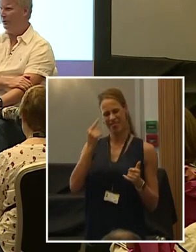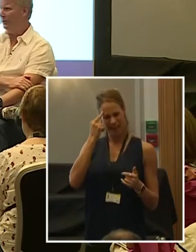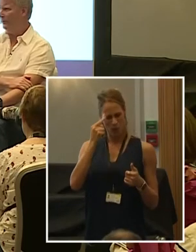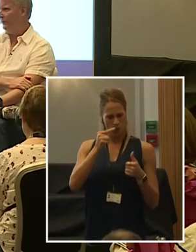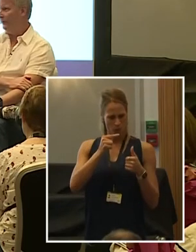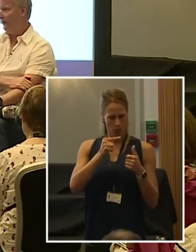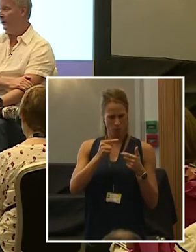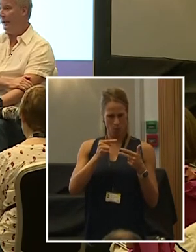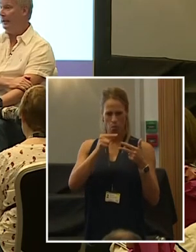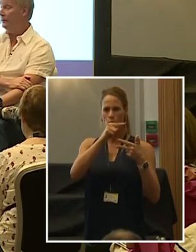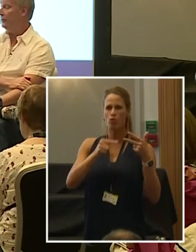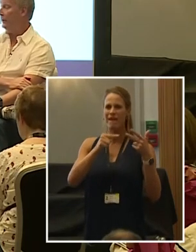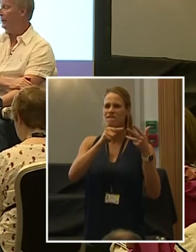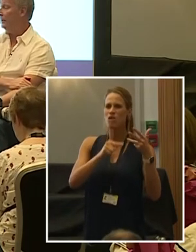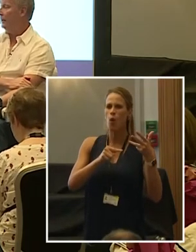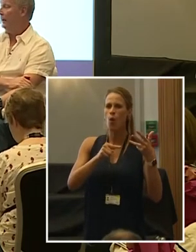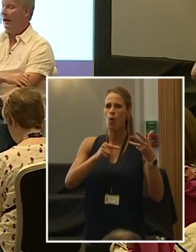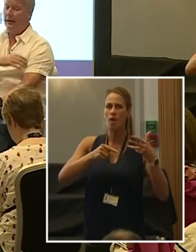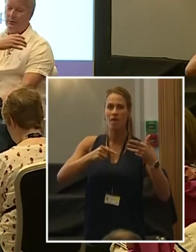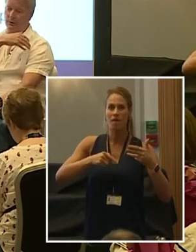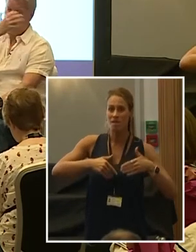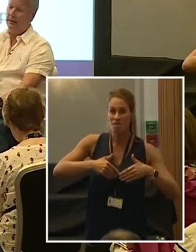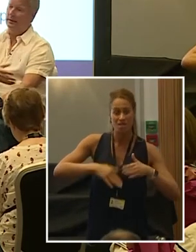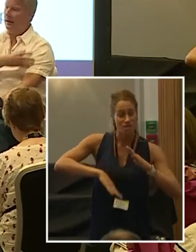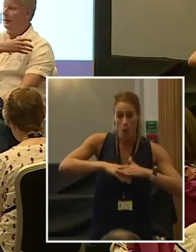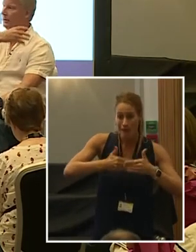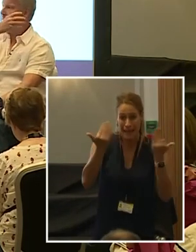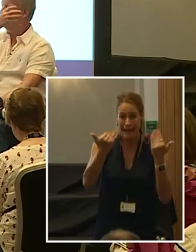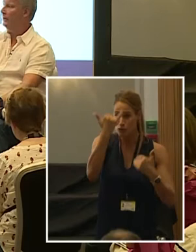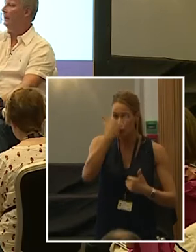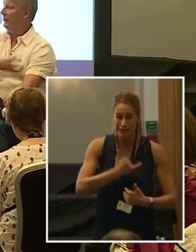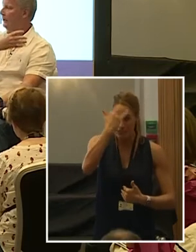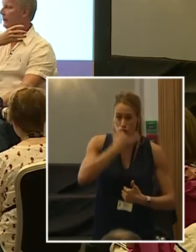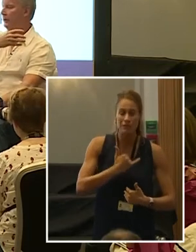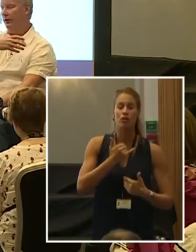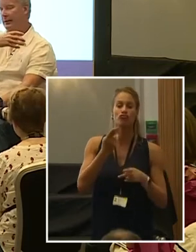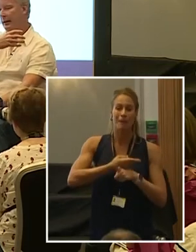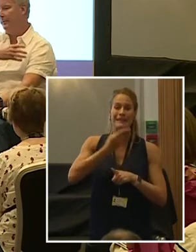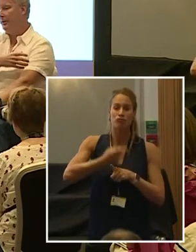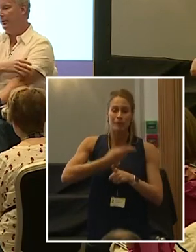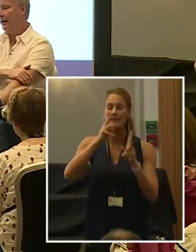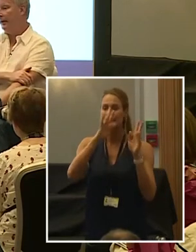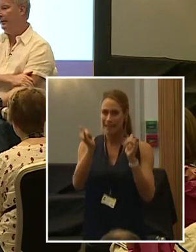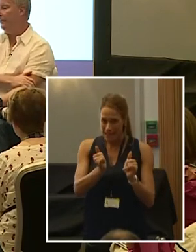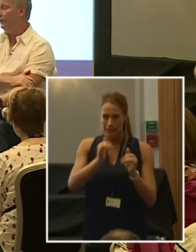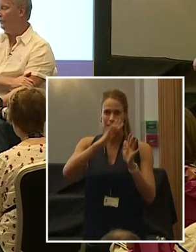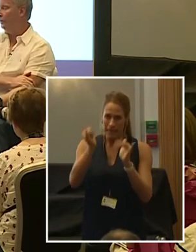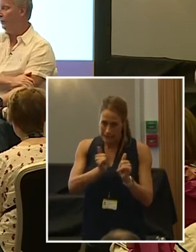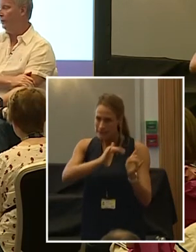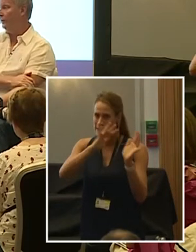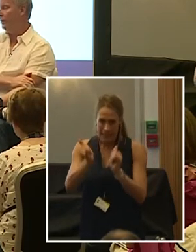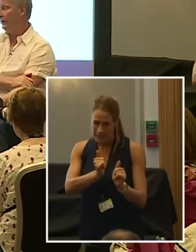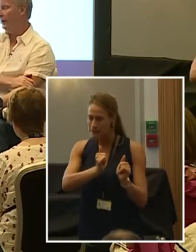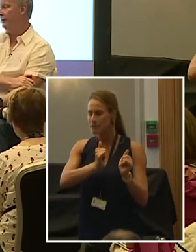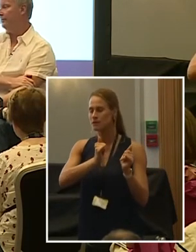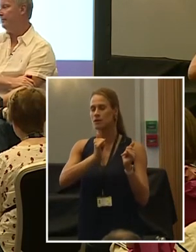3 or 4 full days of screening, and it was just repeating the tests over certain days just to kind of make sure that I did meet